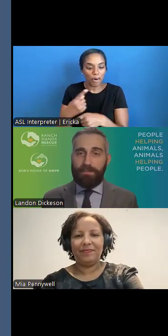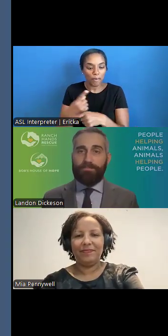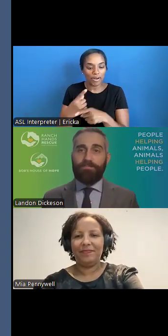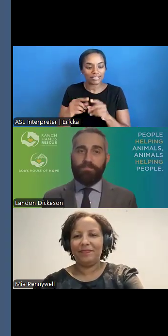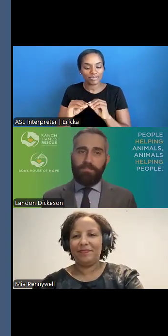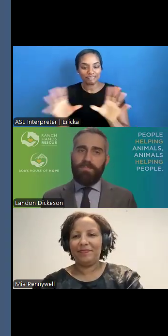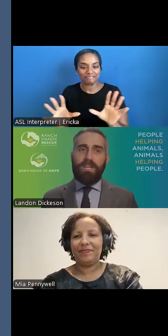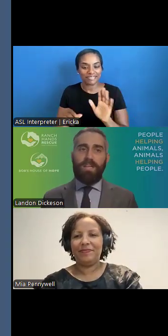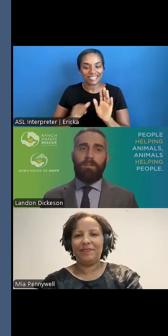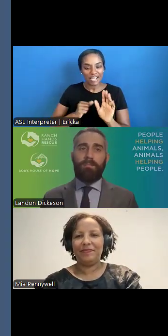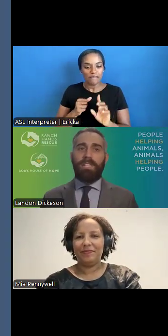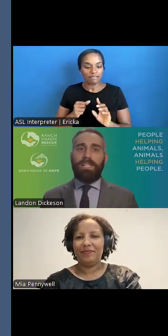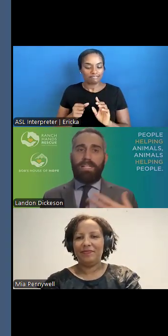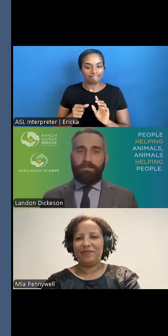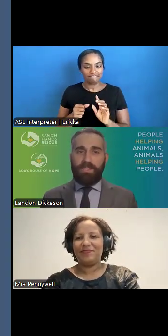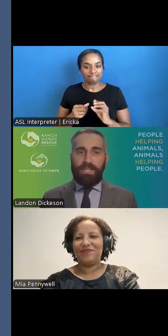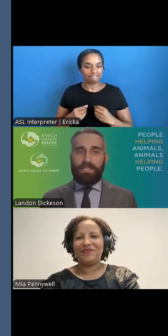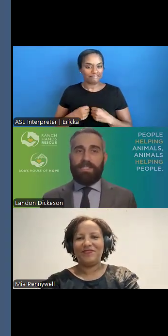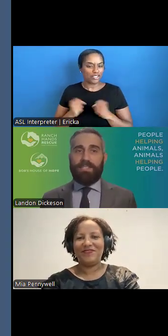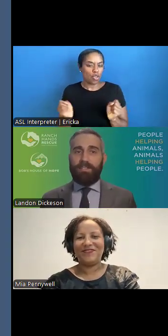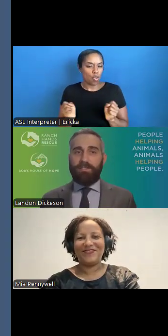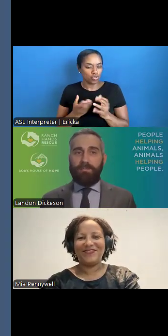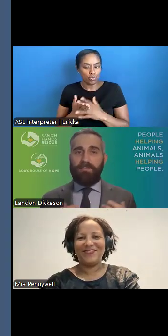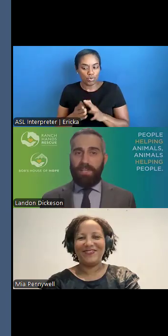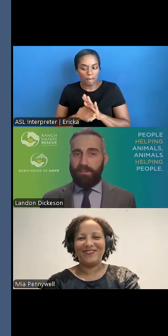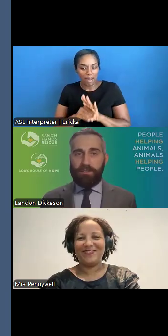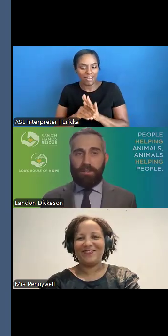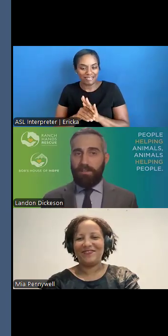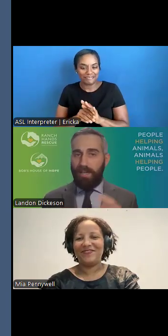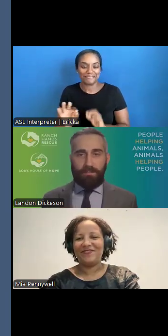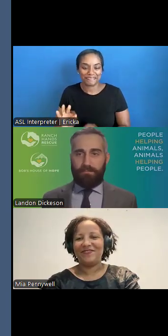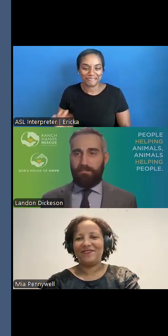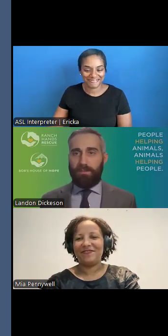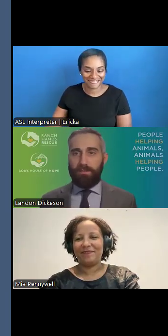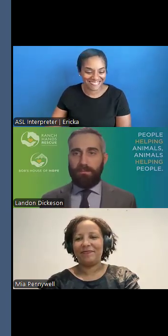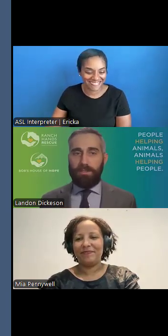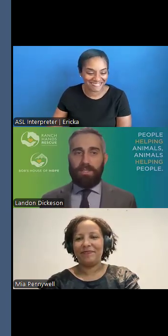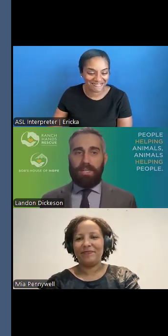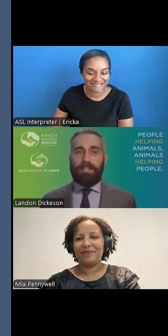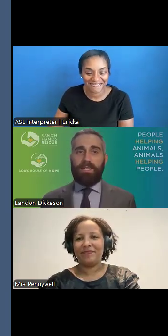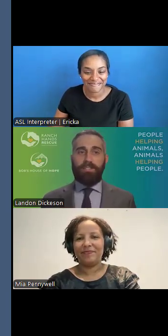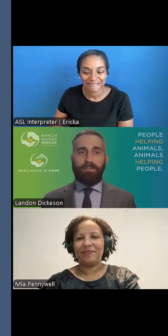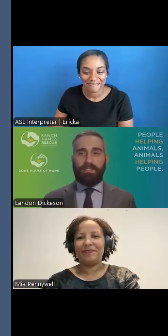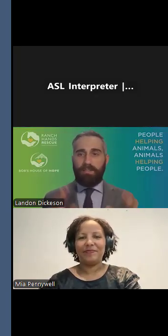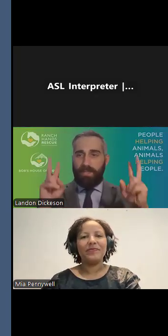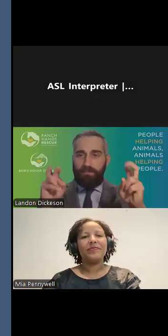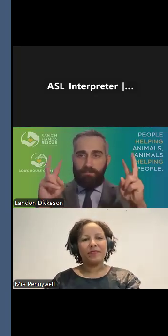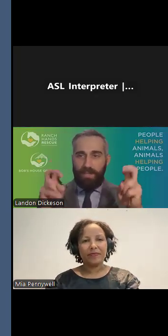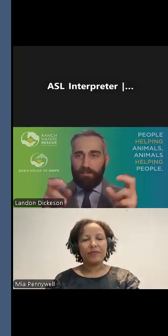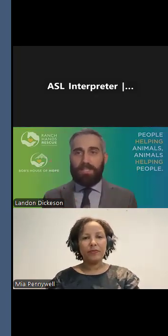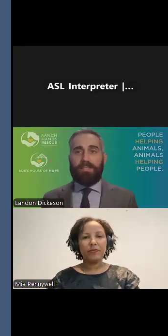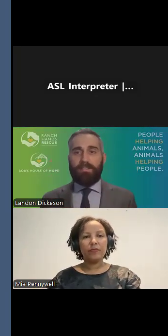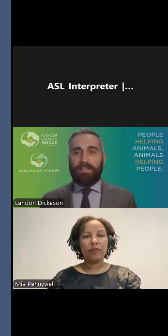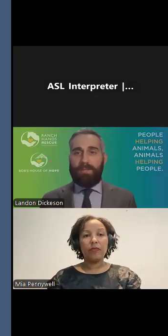modeling, um, emphasizing that treatment failures are not personal, and that just because somebody